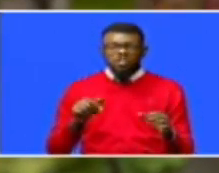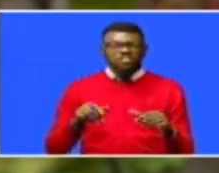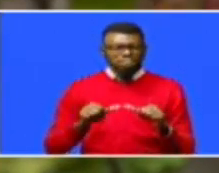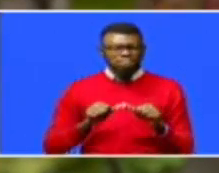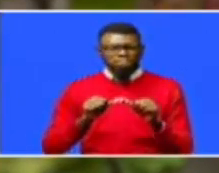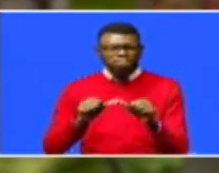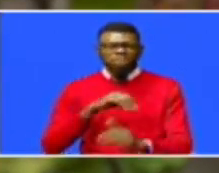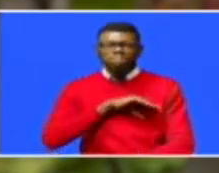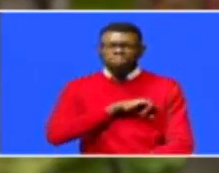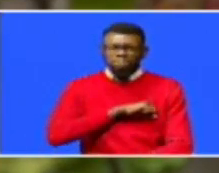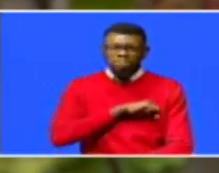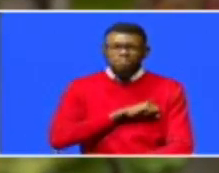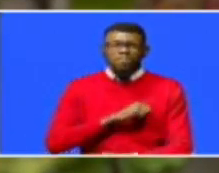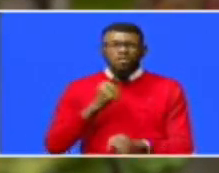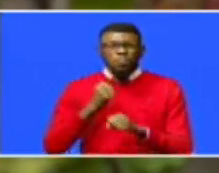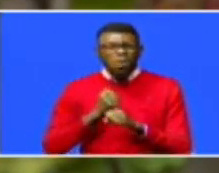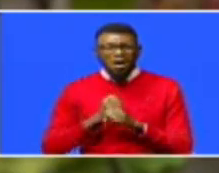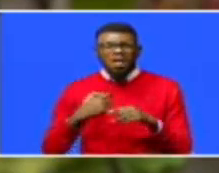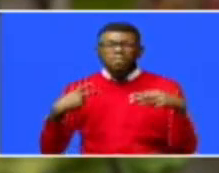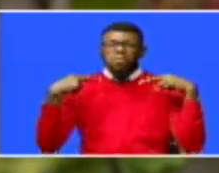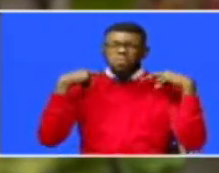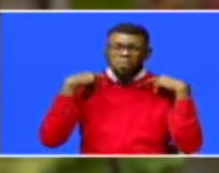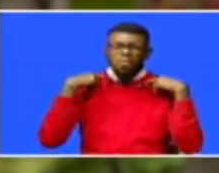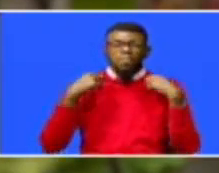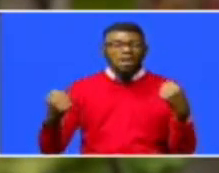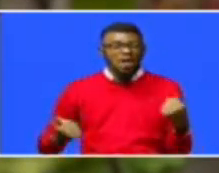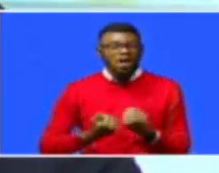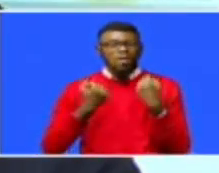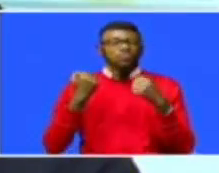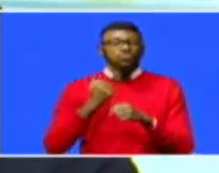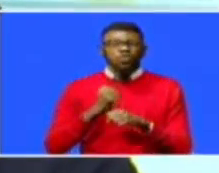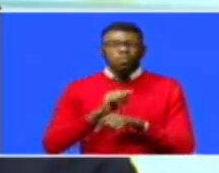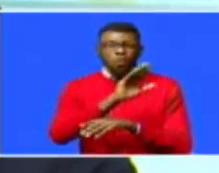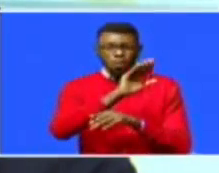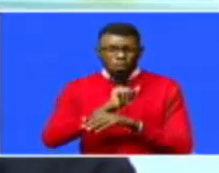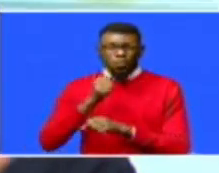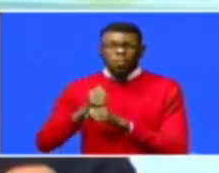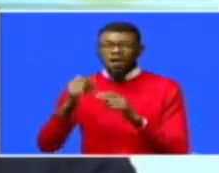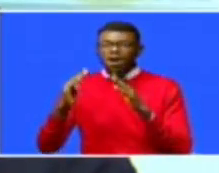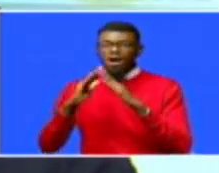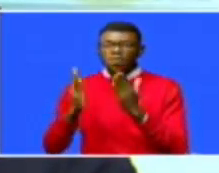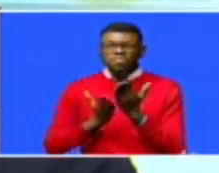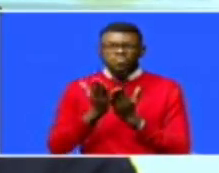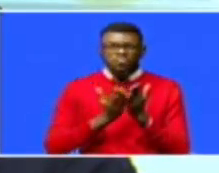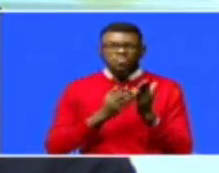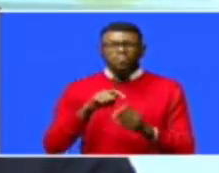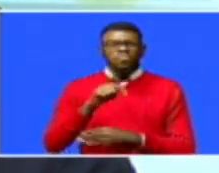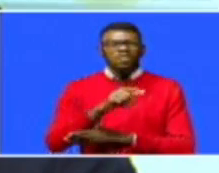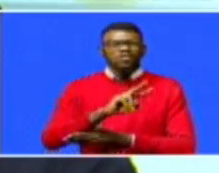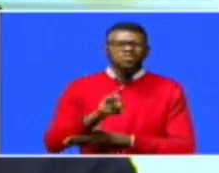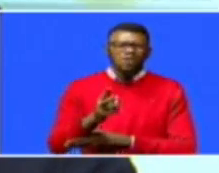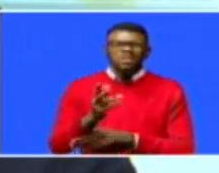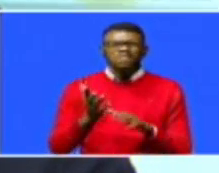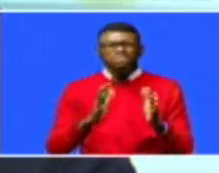on doing what they're called to be doing, housekeeping. Find that they were being paid between 2,000 and